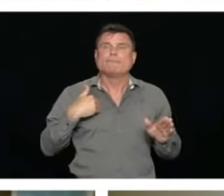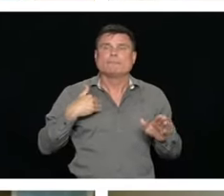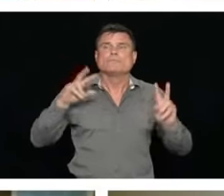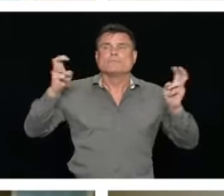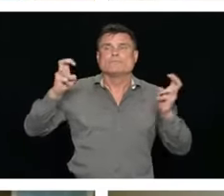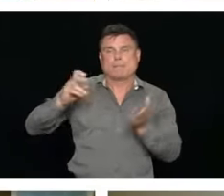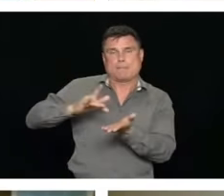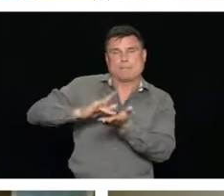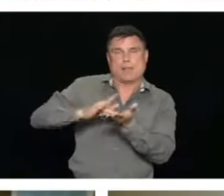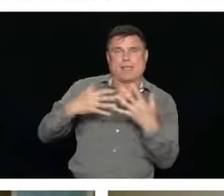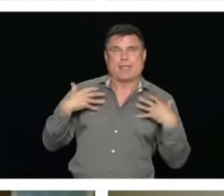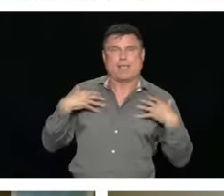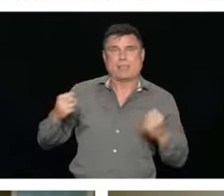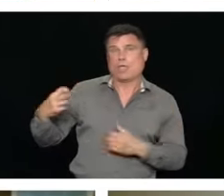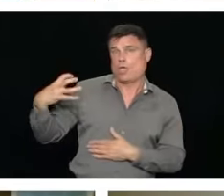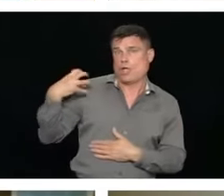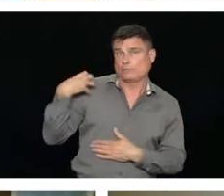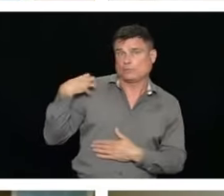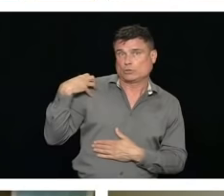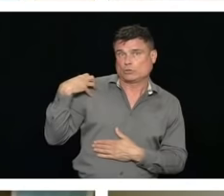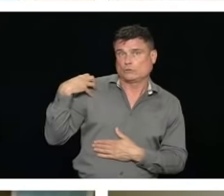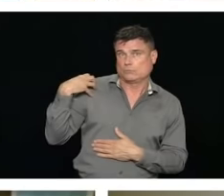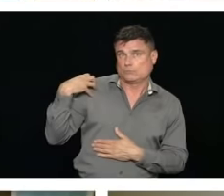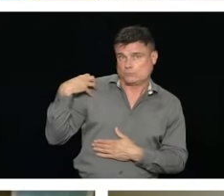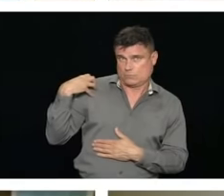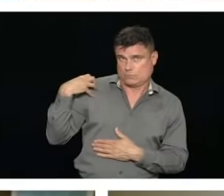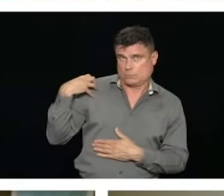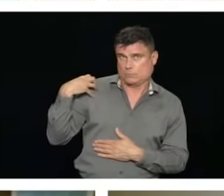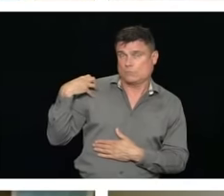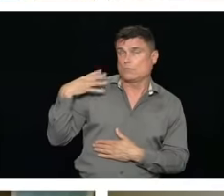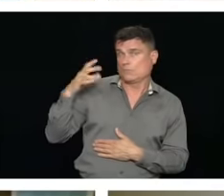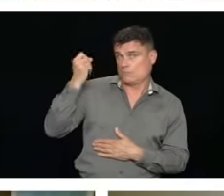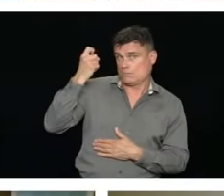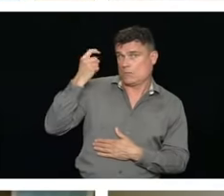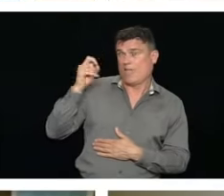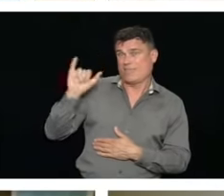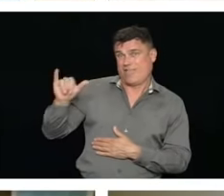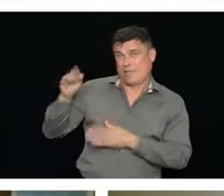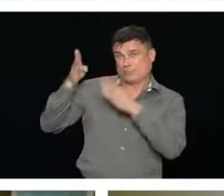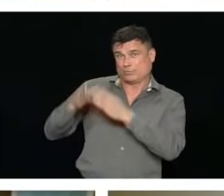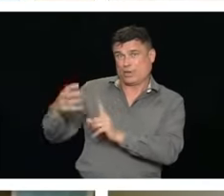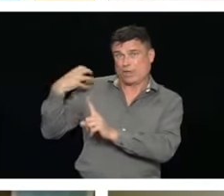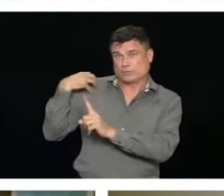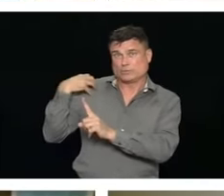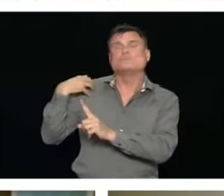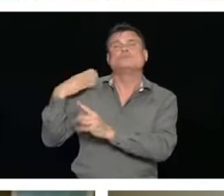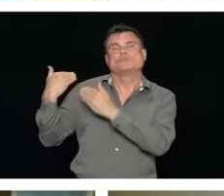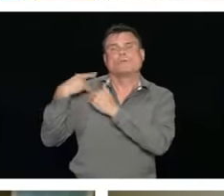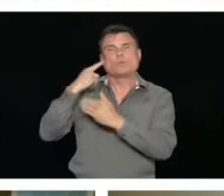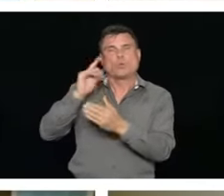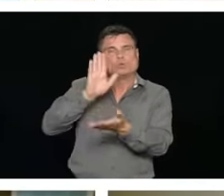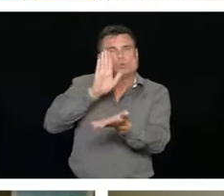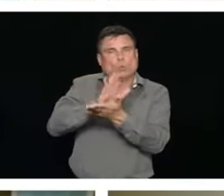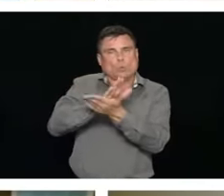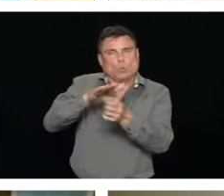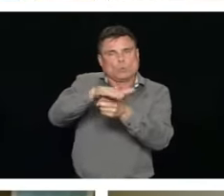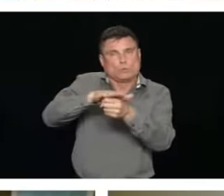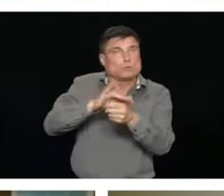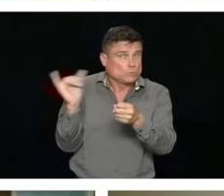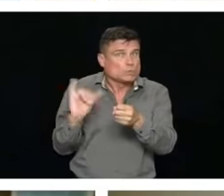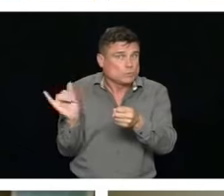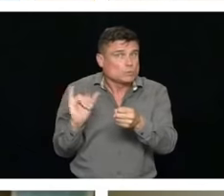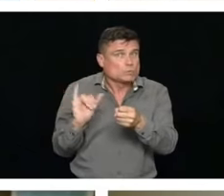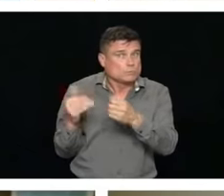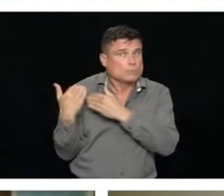to answer questions about their own needs, their local way of planning things for graduation. They're right